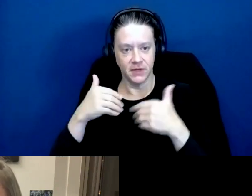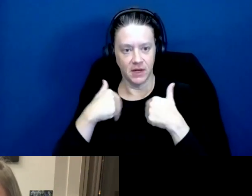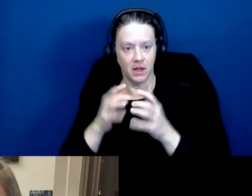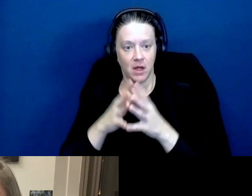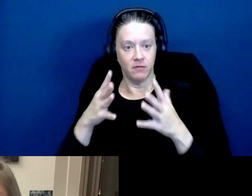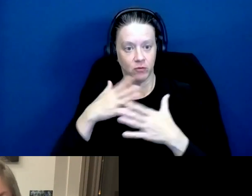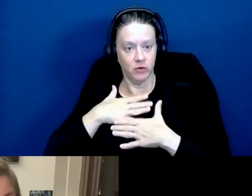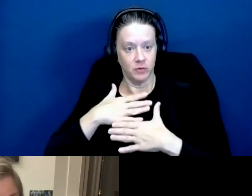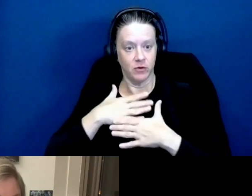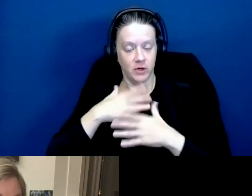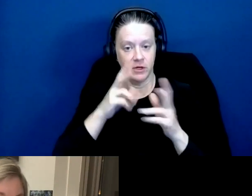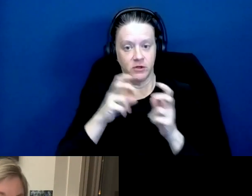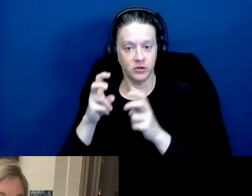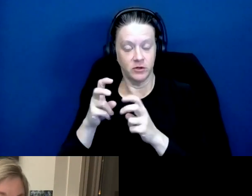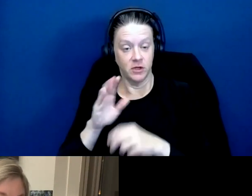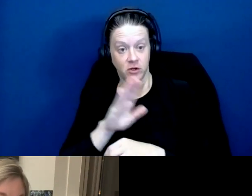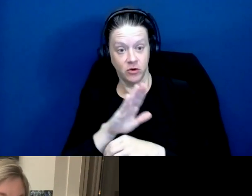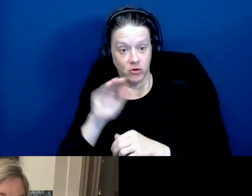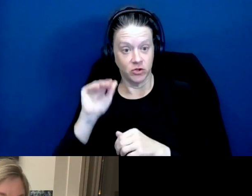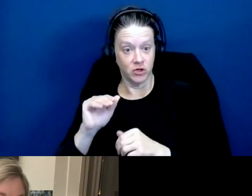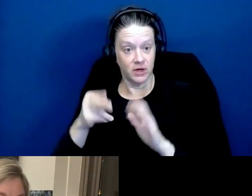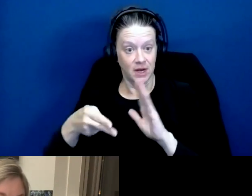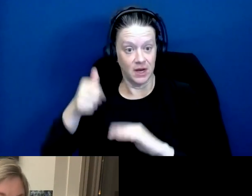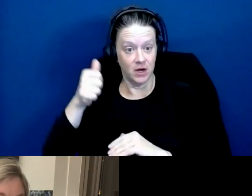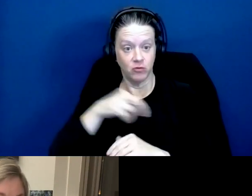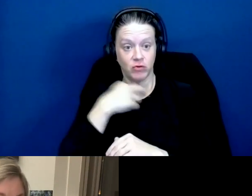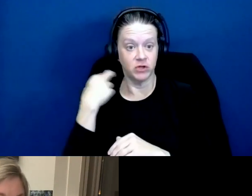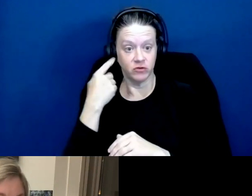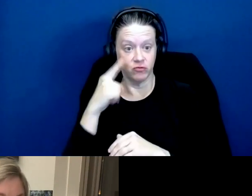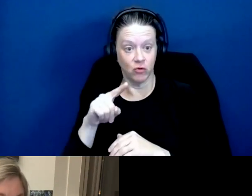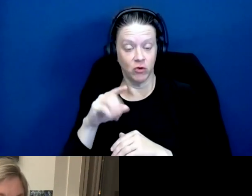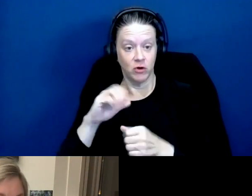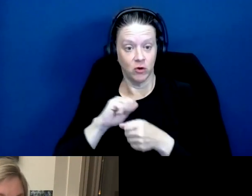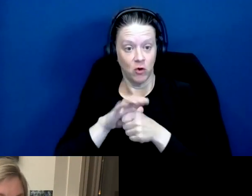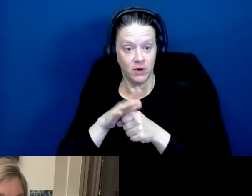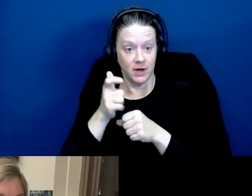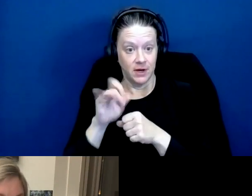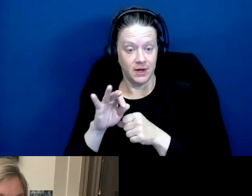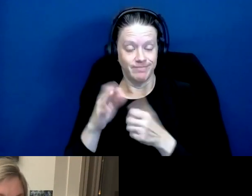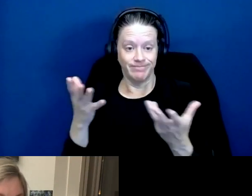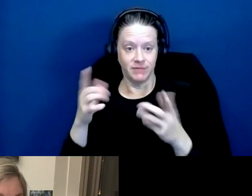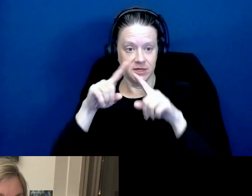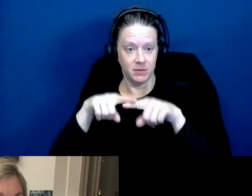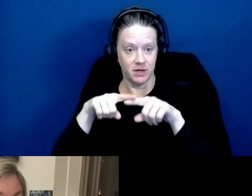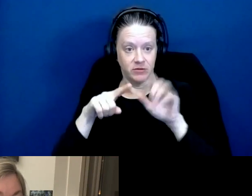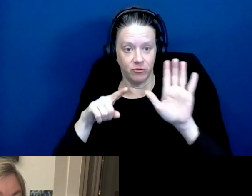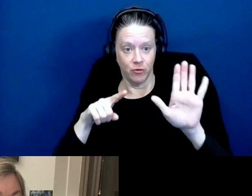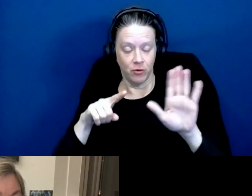is your child at higher risk for COVID-19? Again, it depends on your child's history and